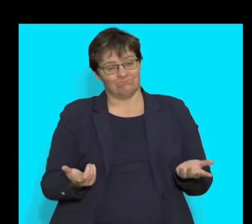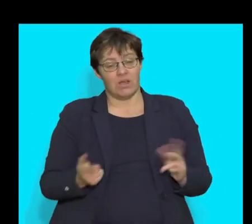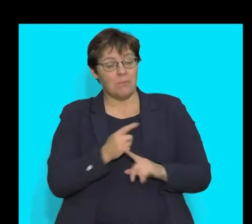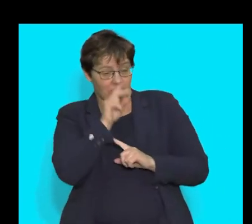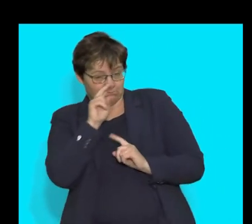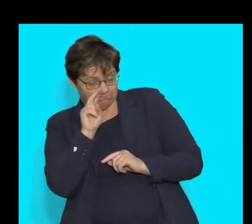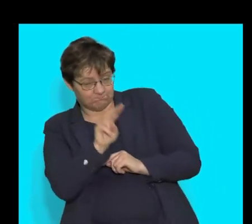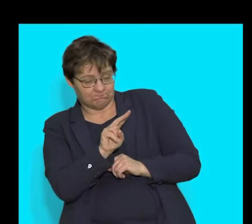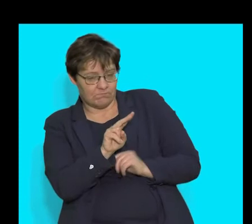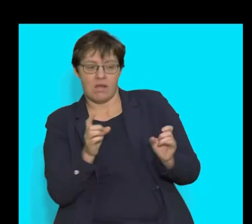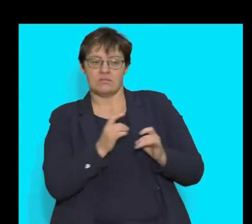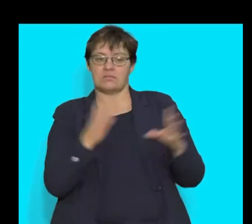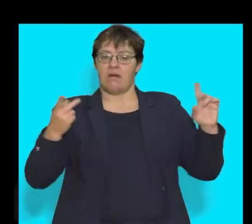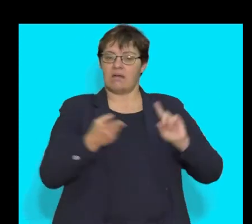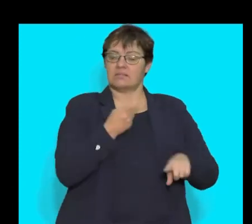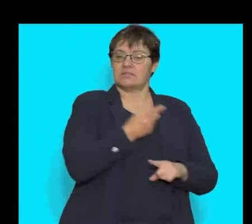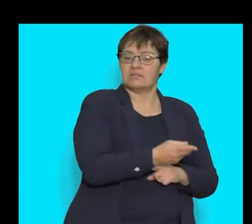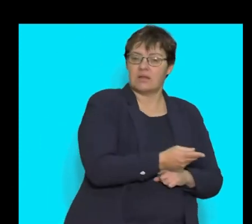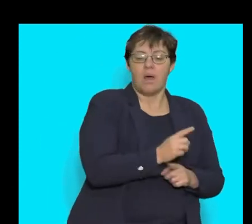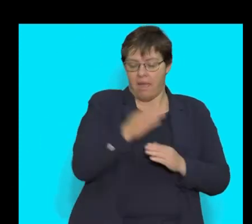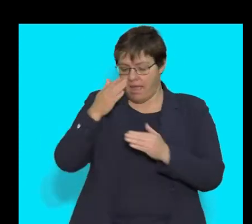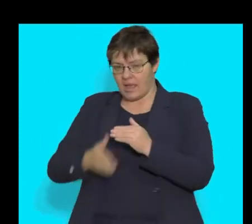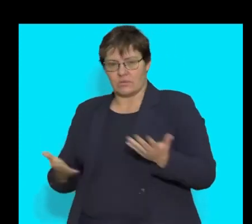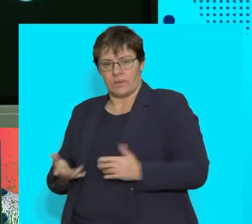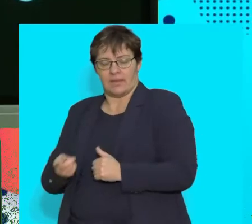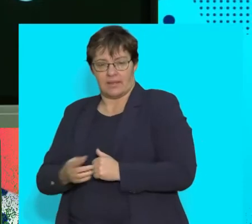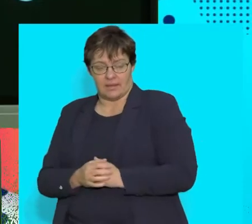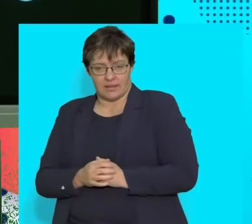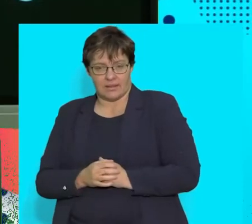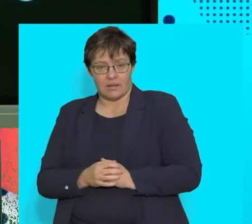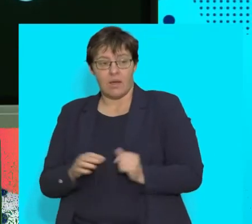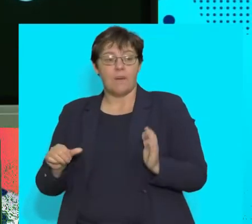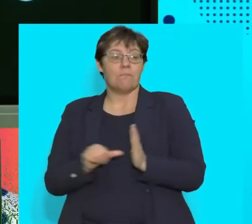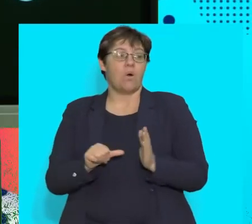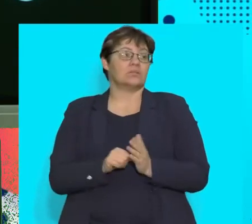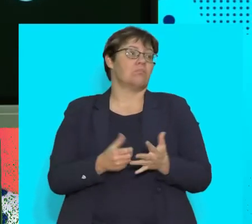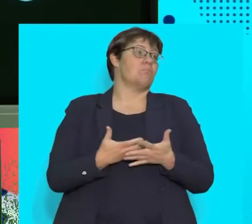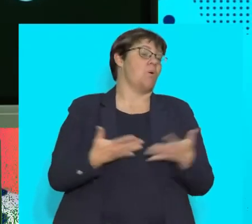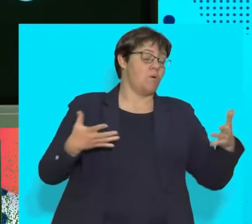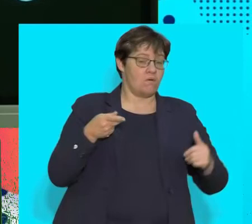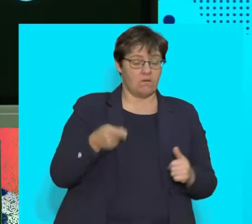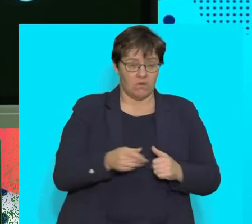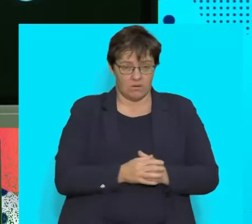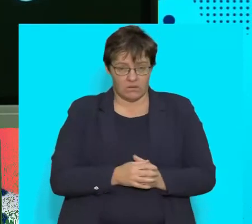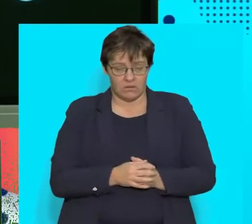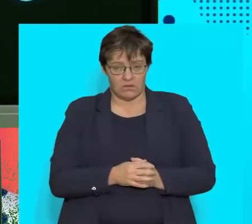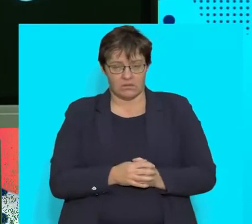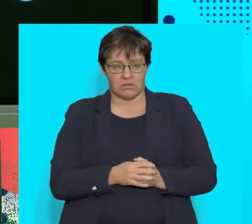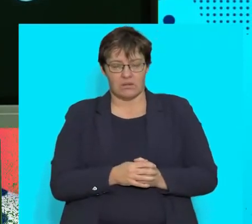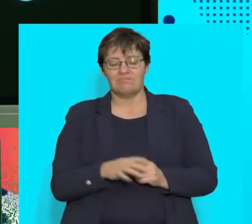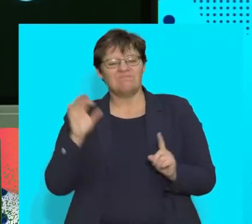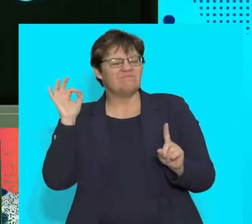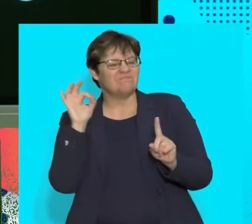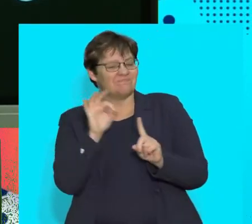see where the graph starts from and where it ends. The most important type of graph that we look at is